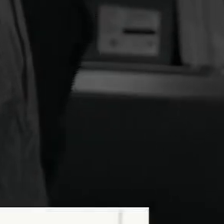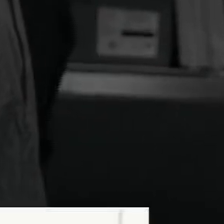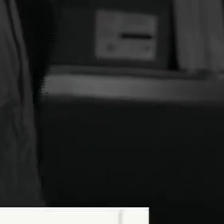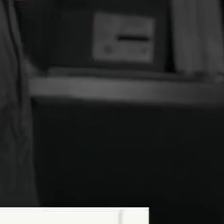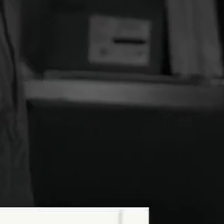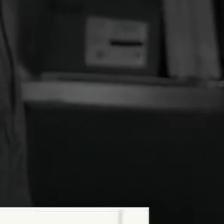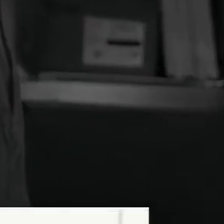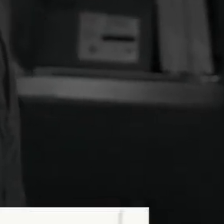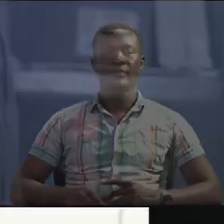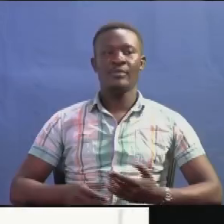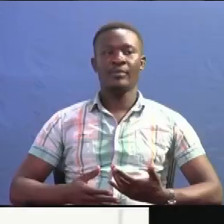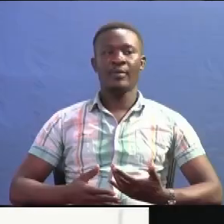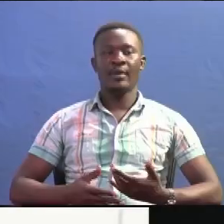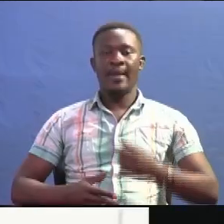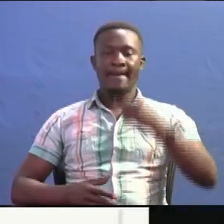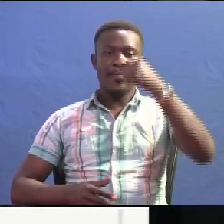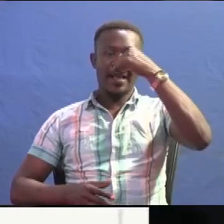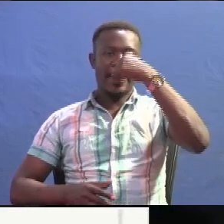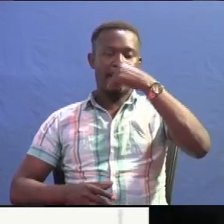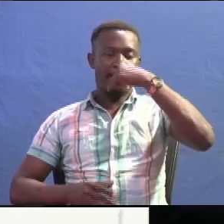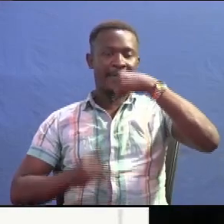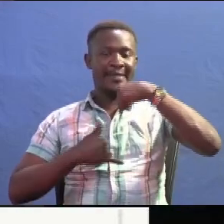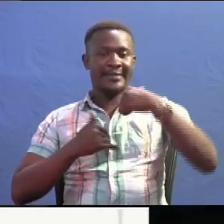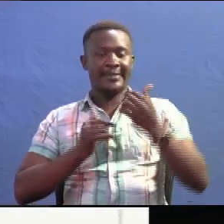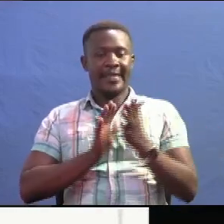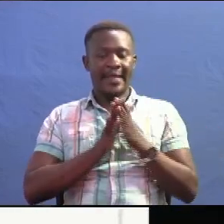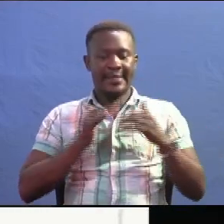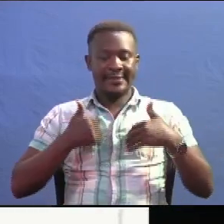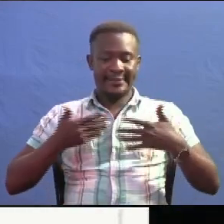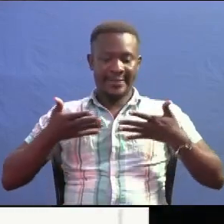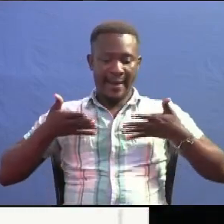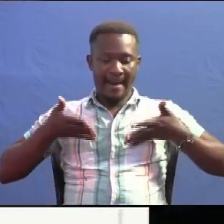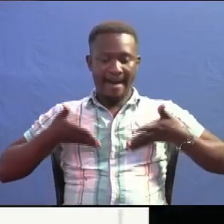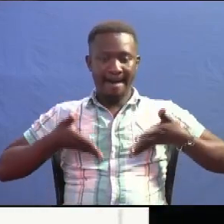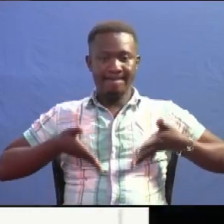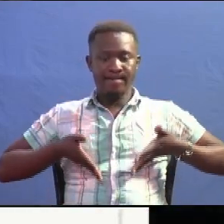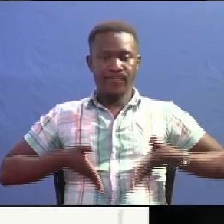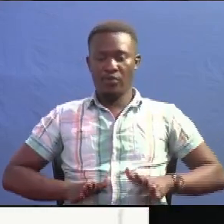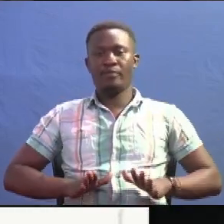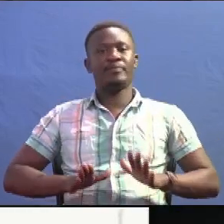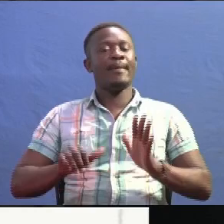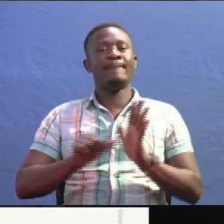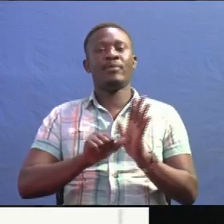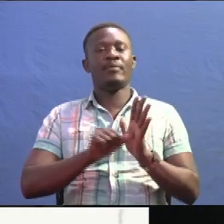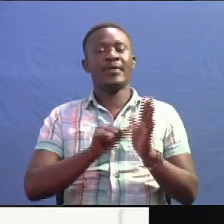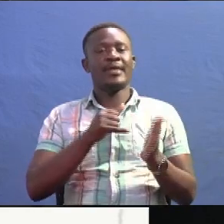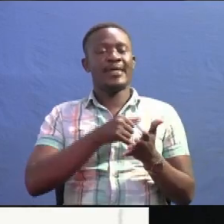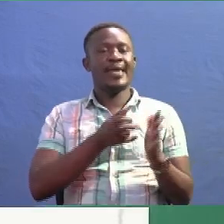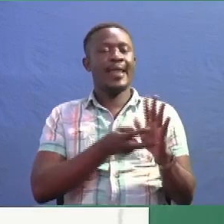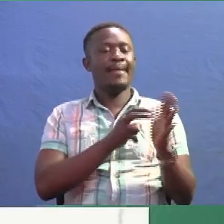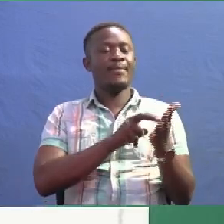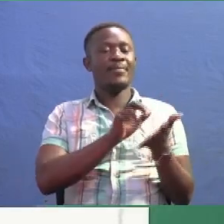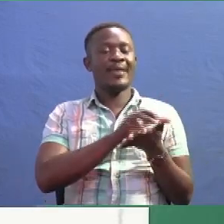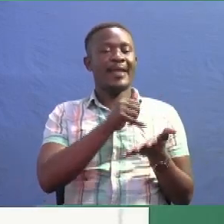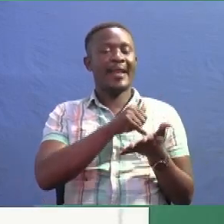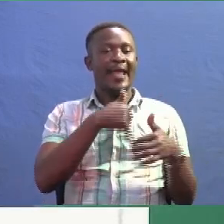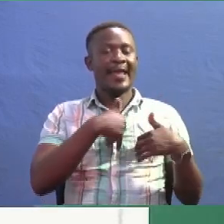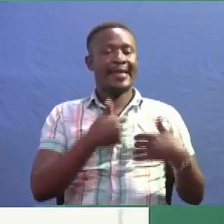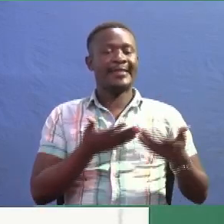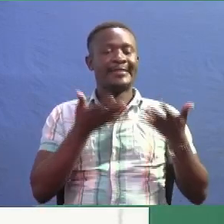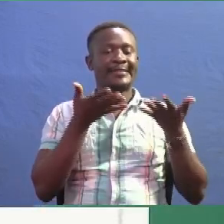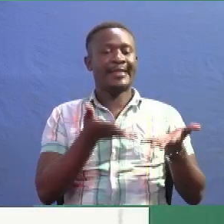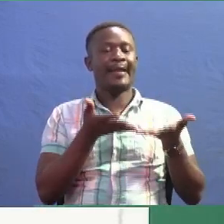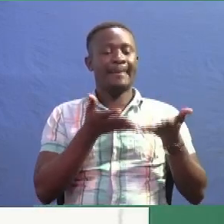So cleft lip and palate is a congenital malformation. It means it is present